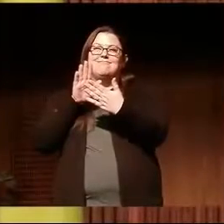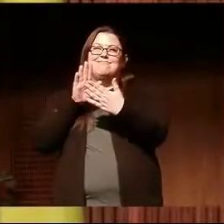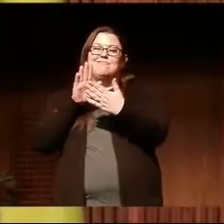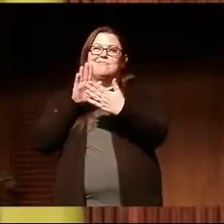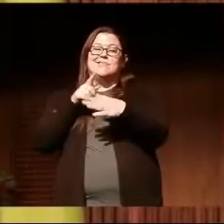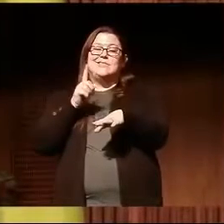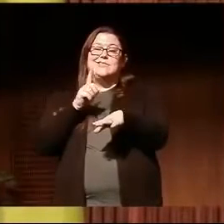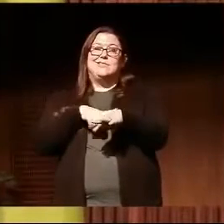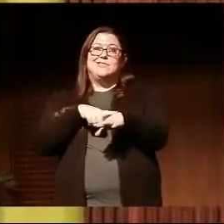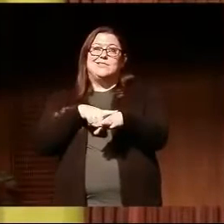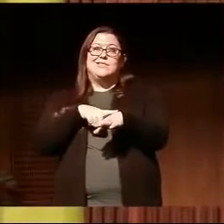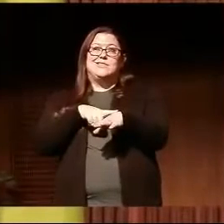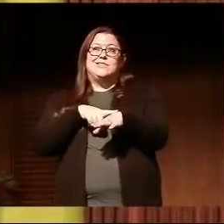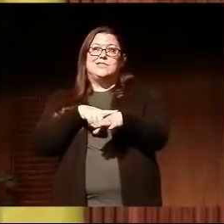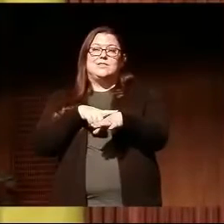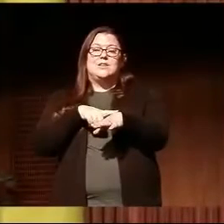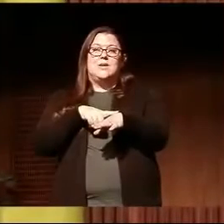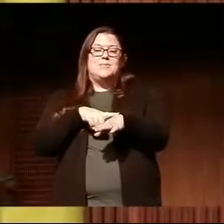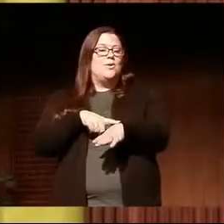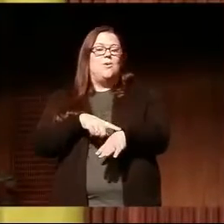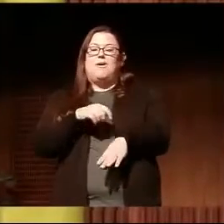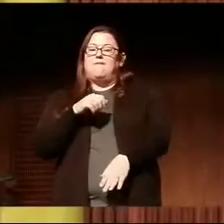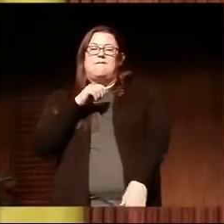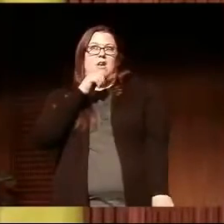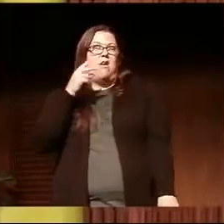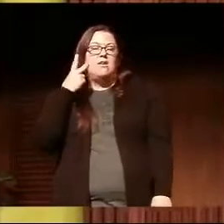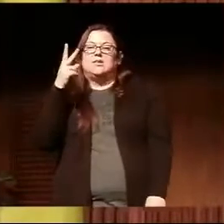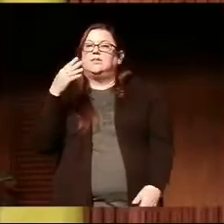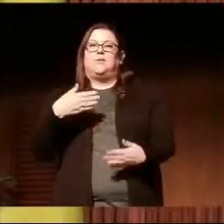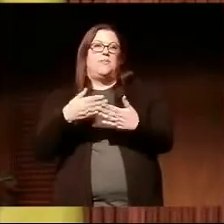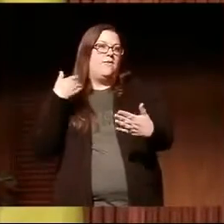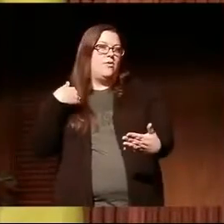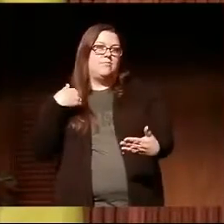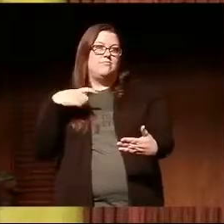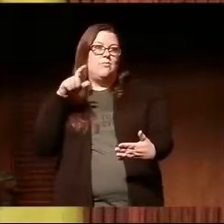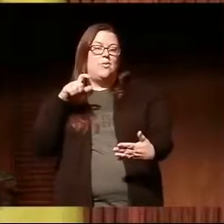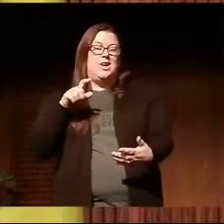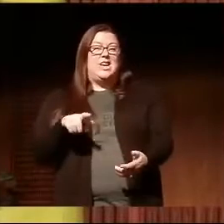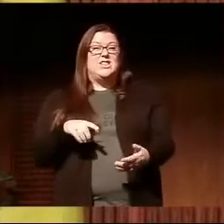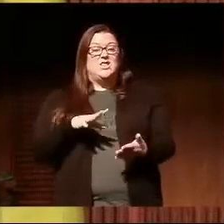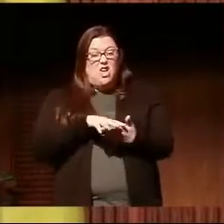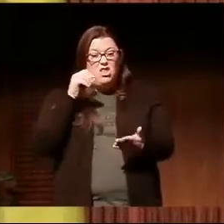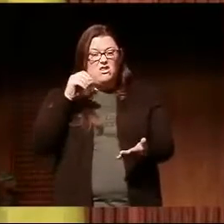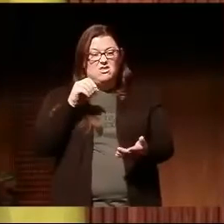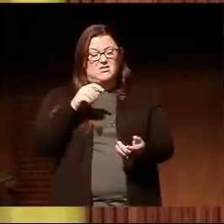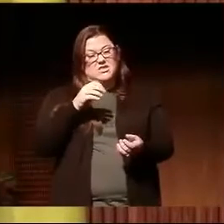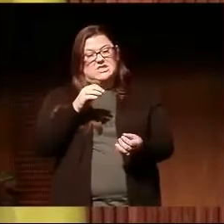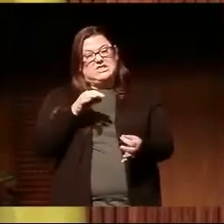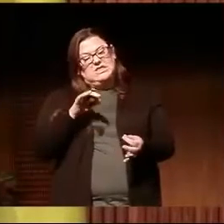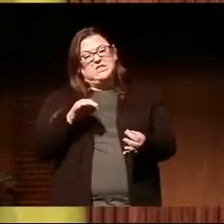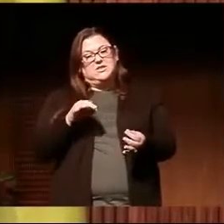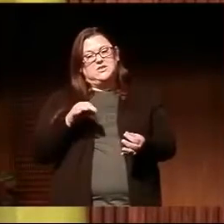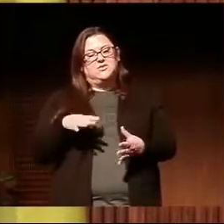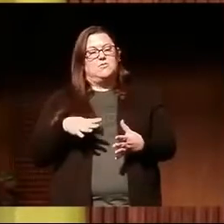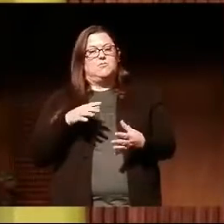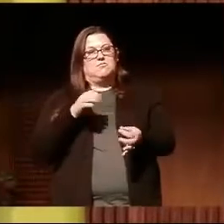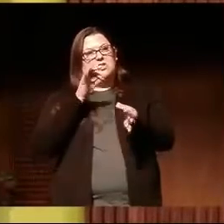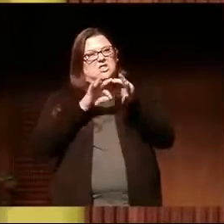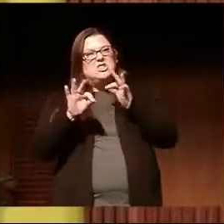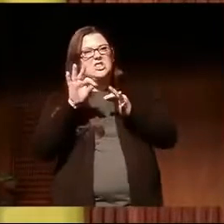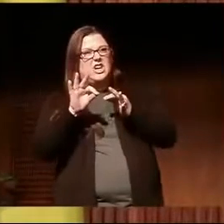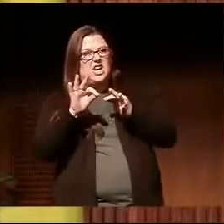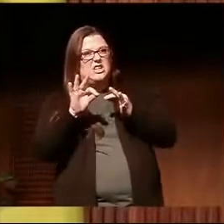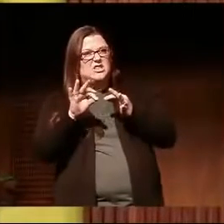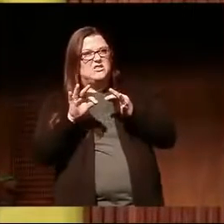times that for us are unprecedented. We've had to learn to adapt to a number of things, and I'm sure you can identify with that.